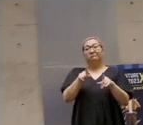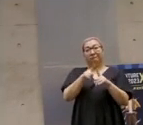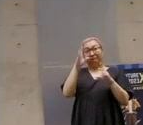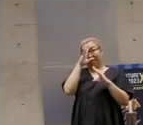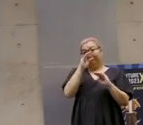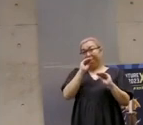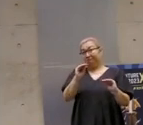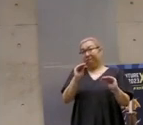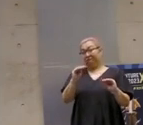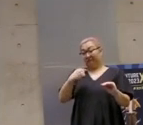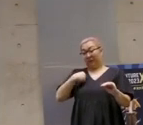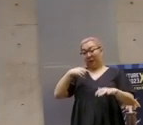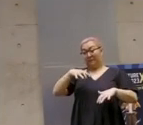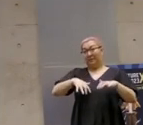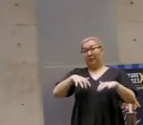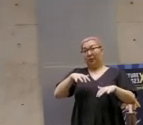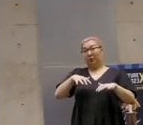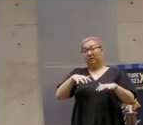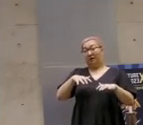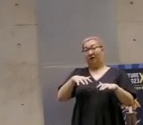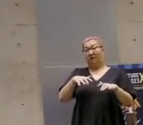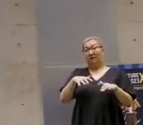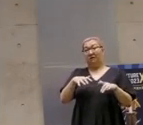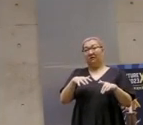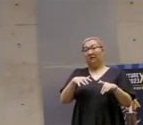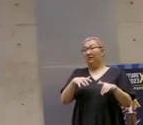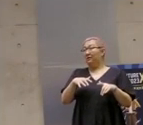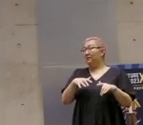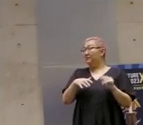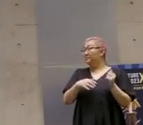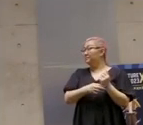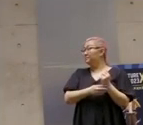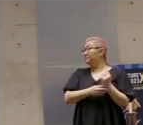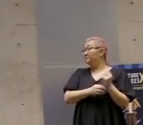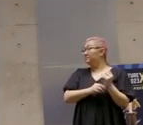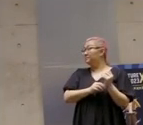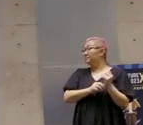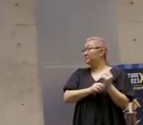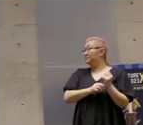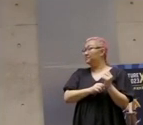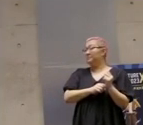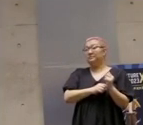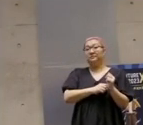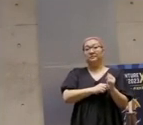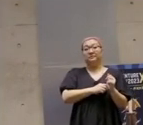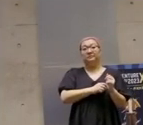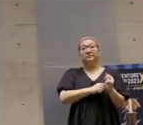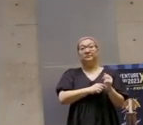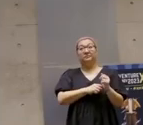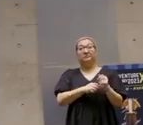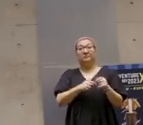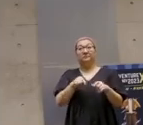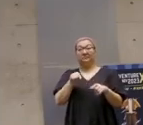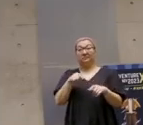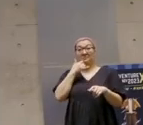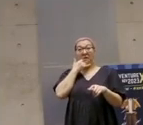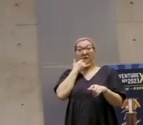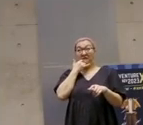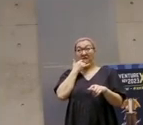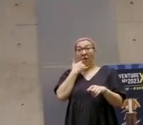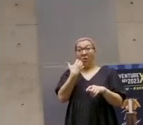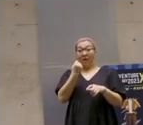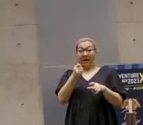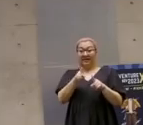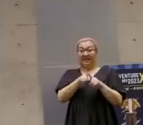the same power and it had the same memory as the multi-million dollar computers that just a few years earlier landed